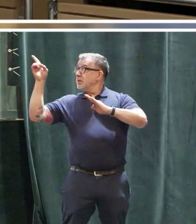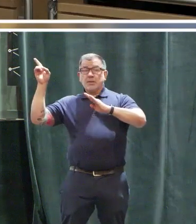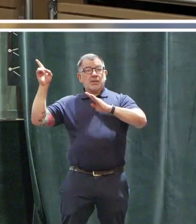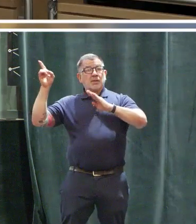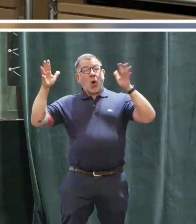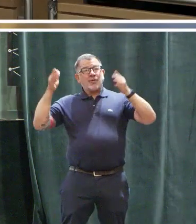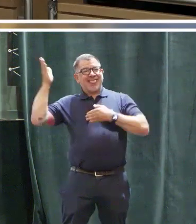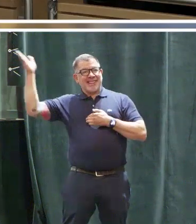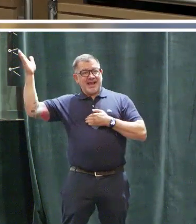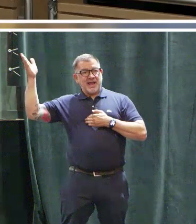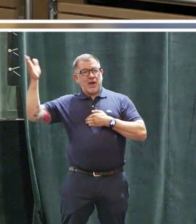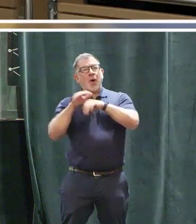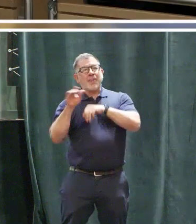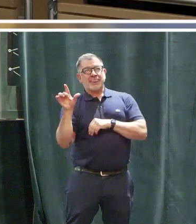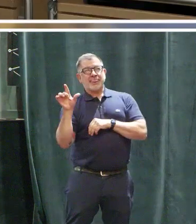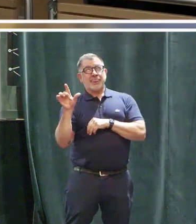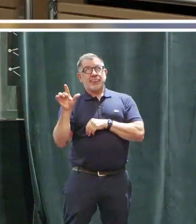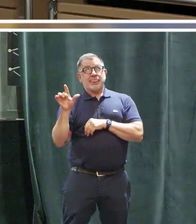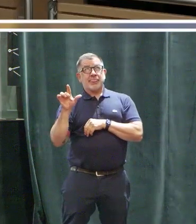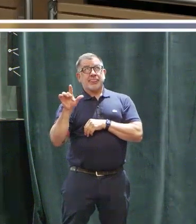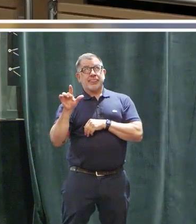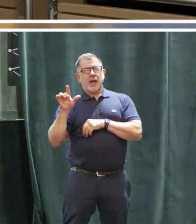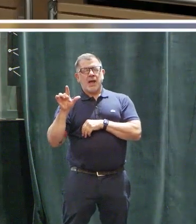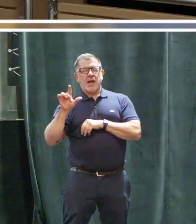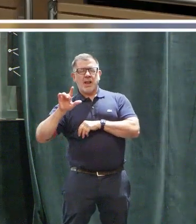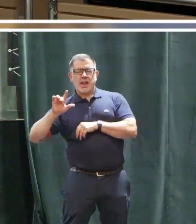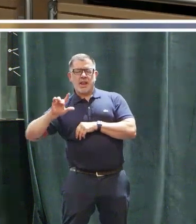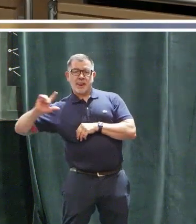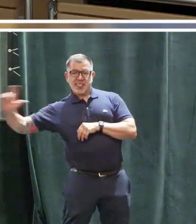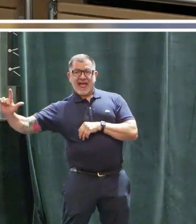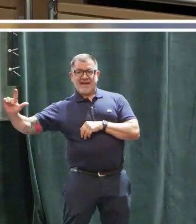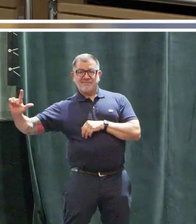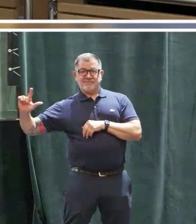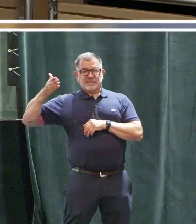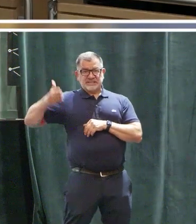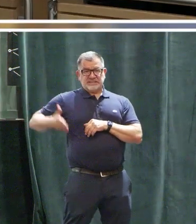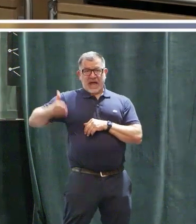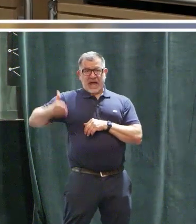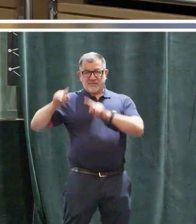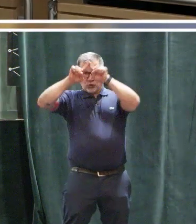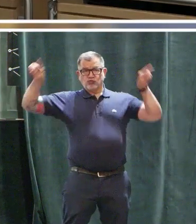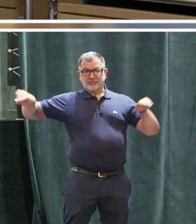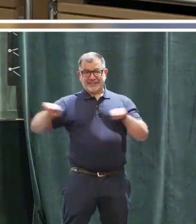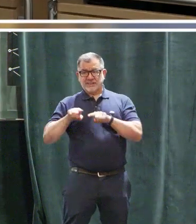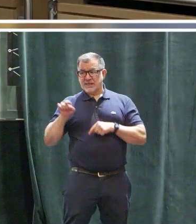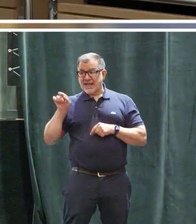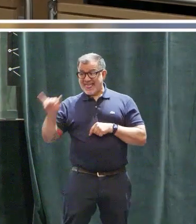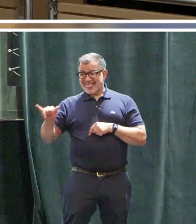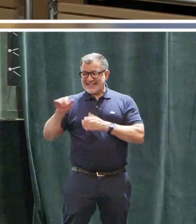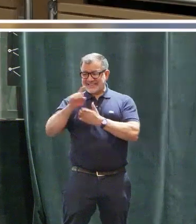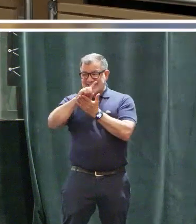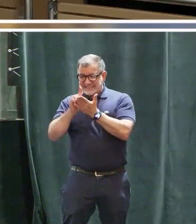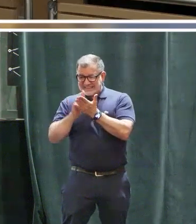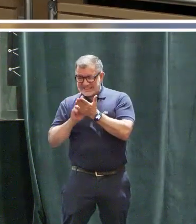on the left side of the screen. Again, it has been designed to be on